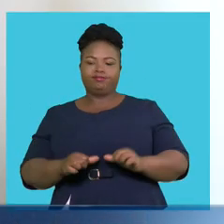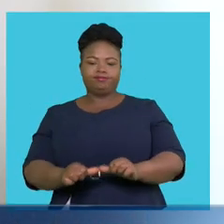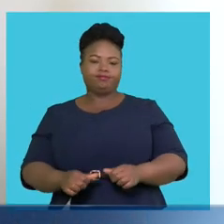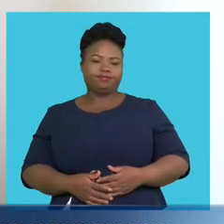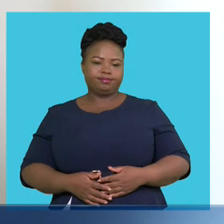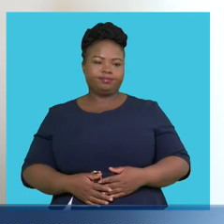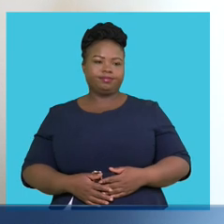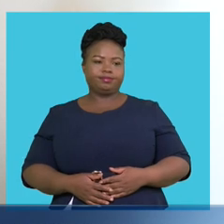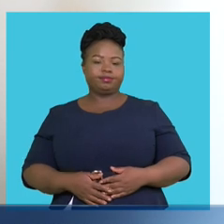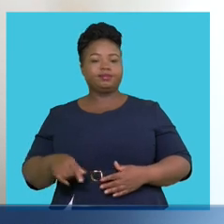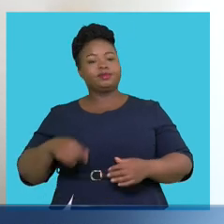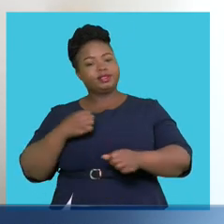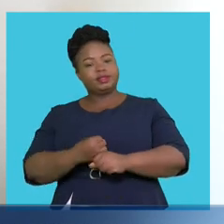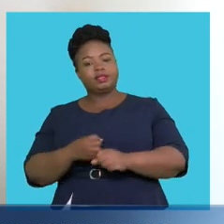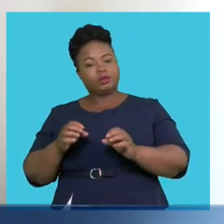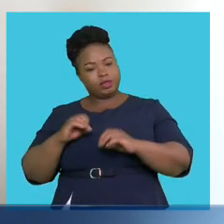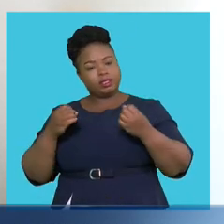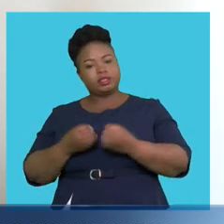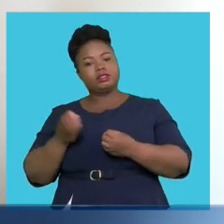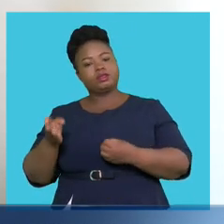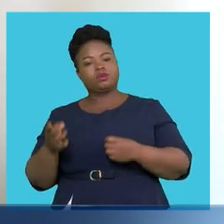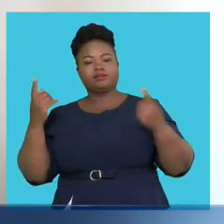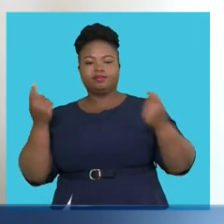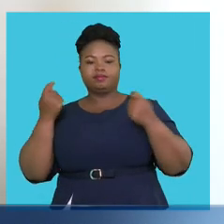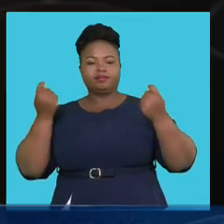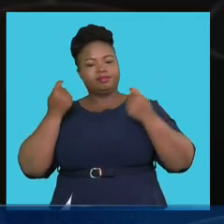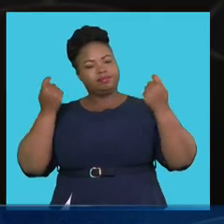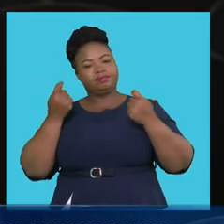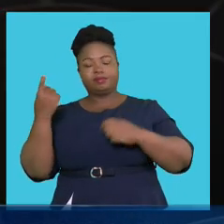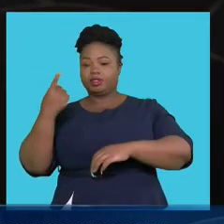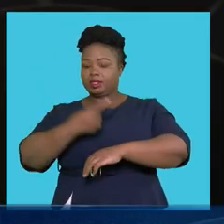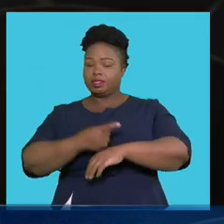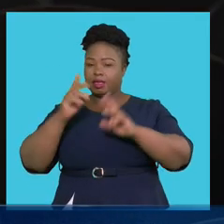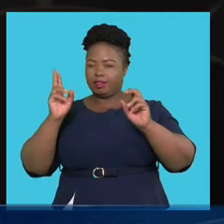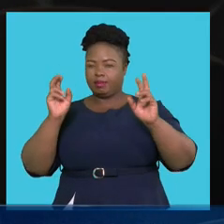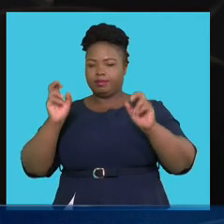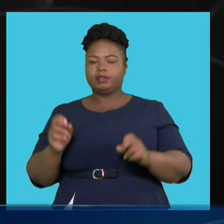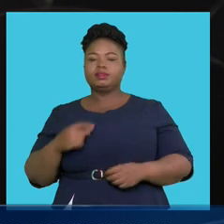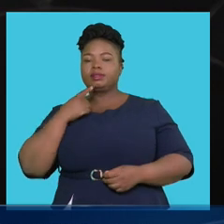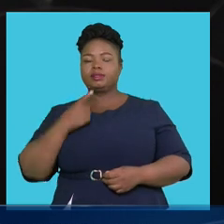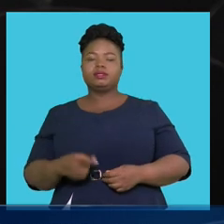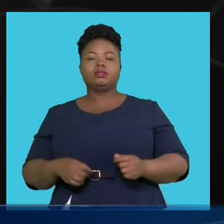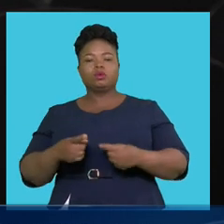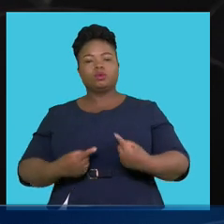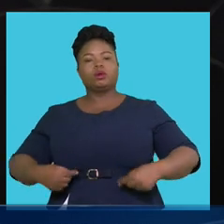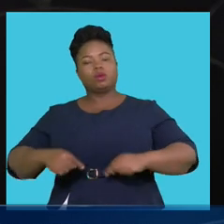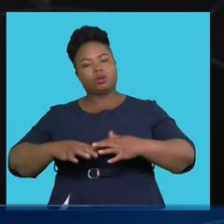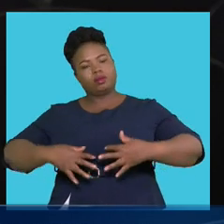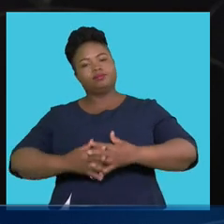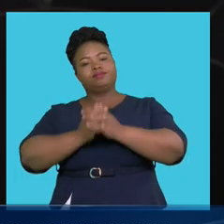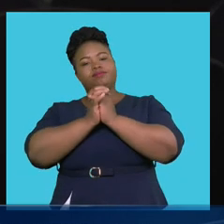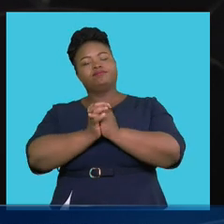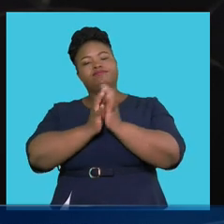sustainable. Kulo nyaka le nhlangano izobe ibungaza lolu suku ngaphansi kwengqikithi ethi ukuhlangana